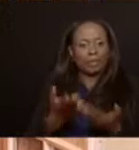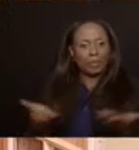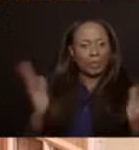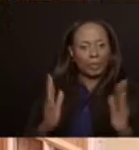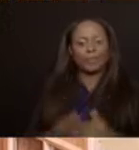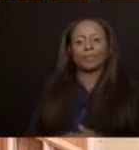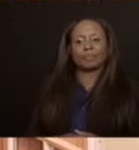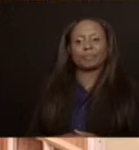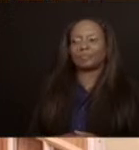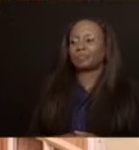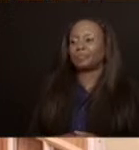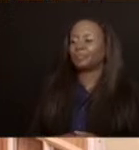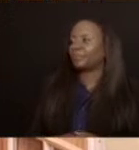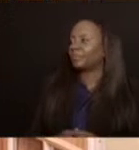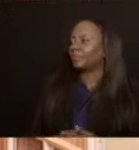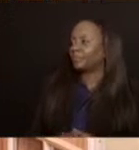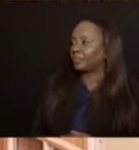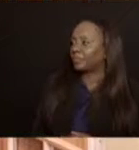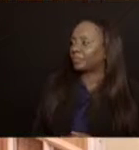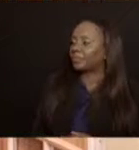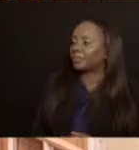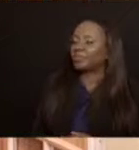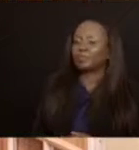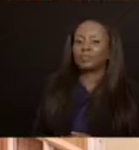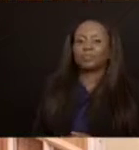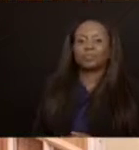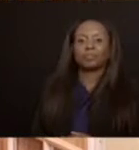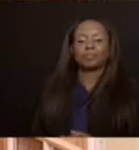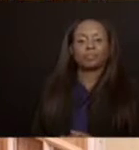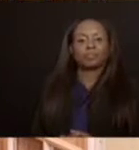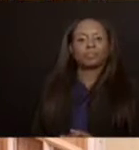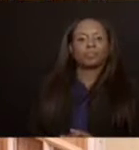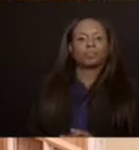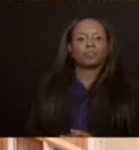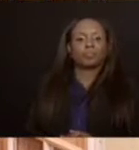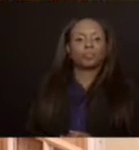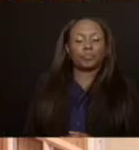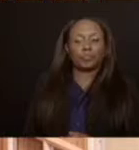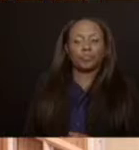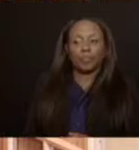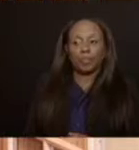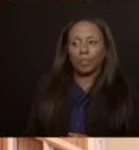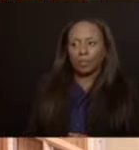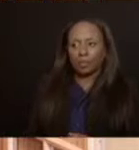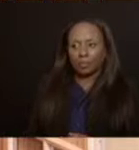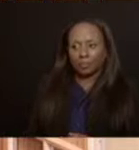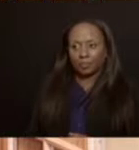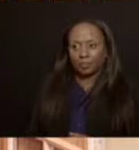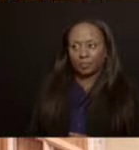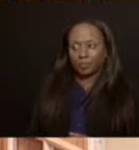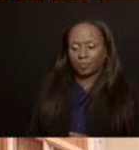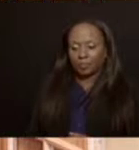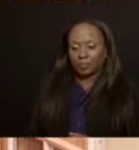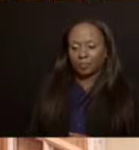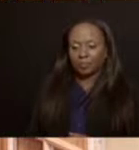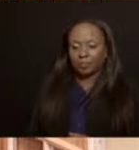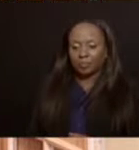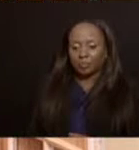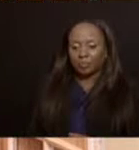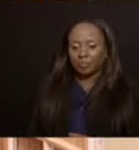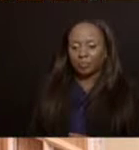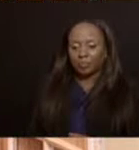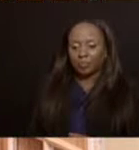we can. I also want for us to recognize that this is the moment, my friends, for Bajans to